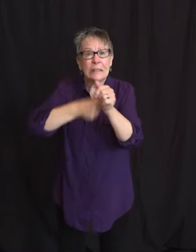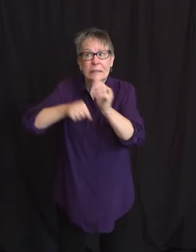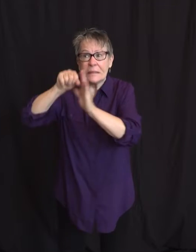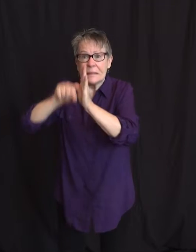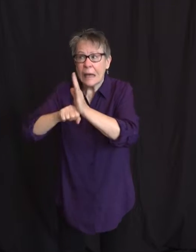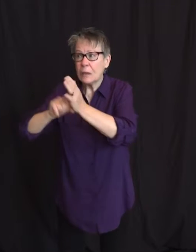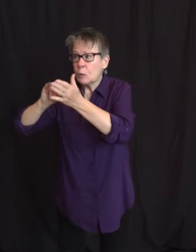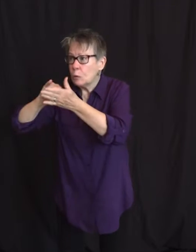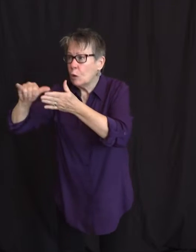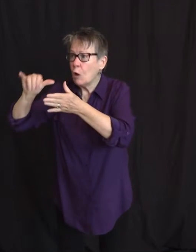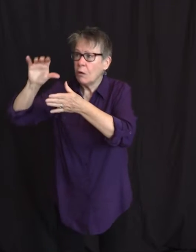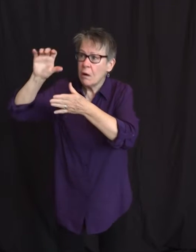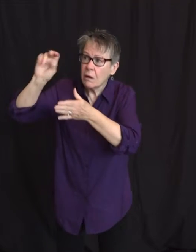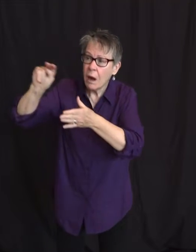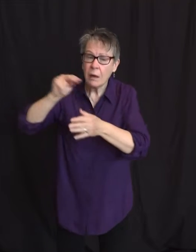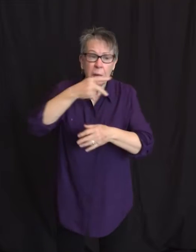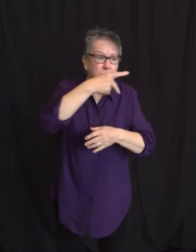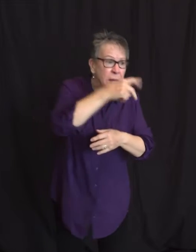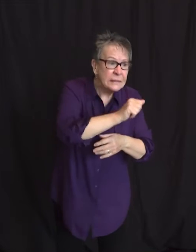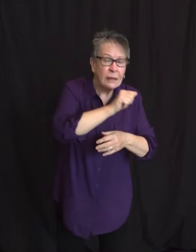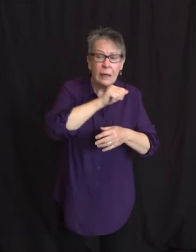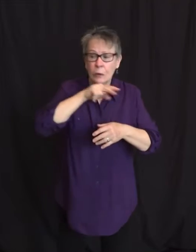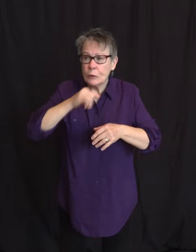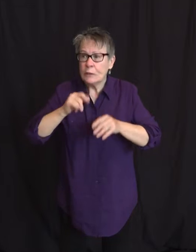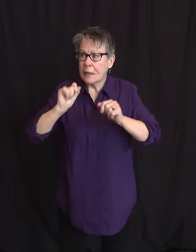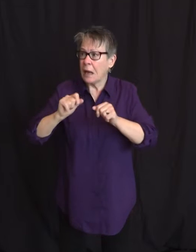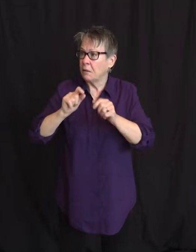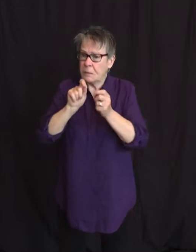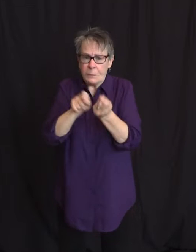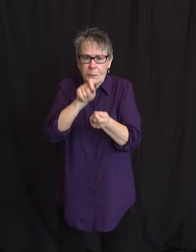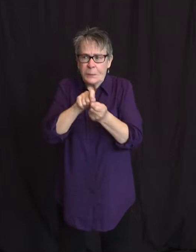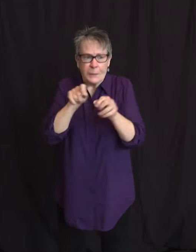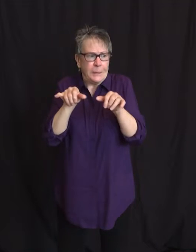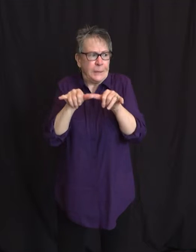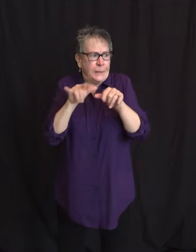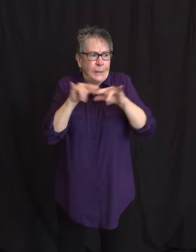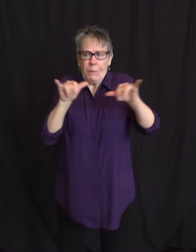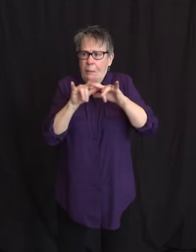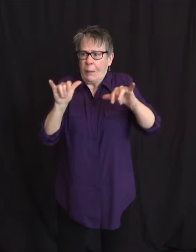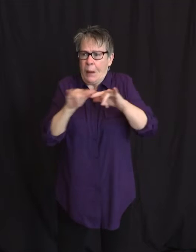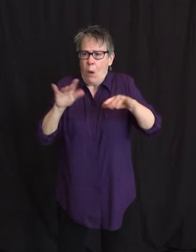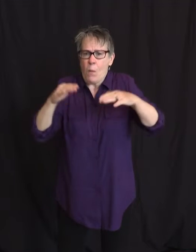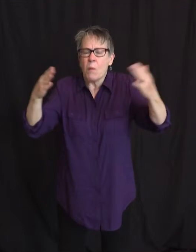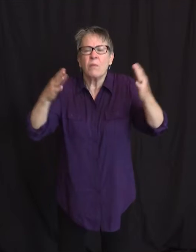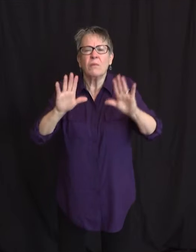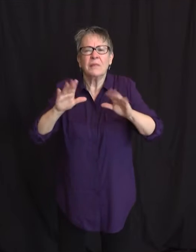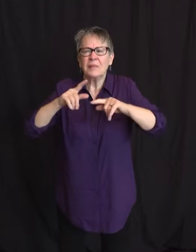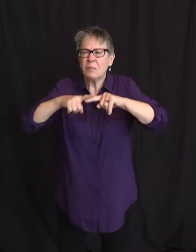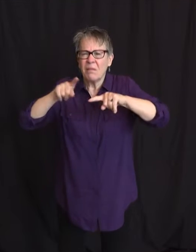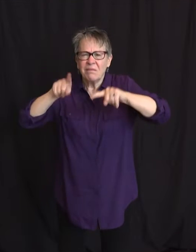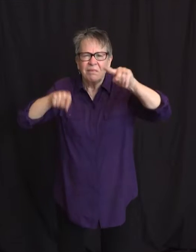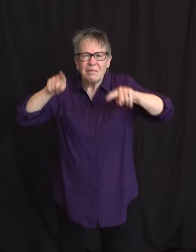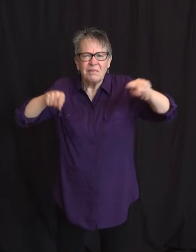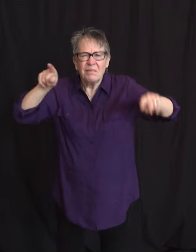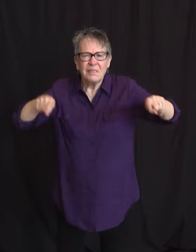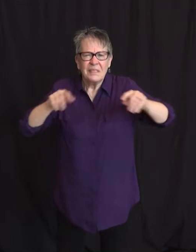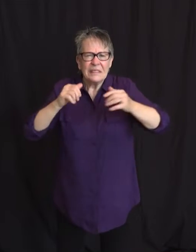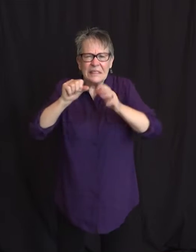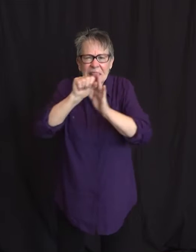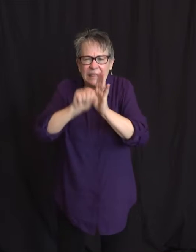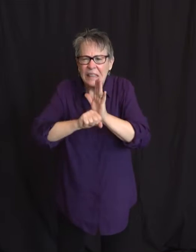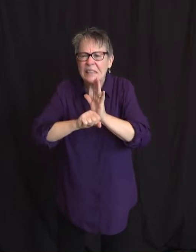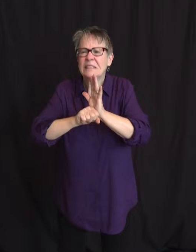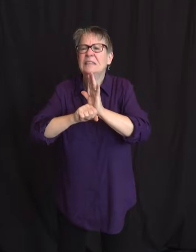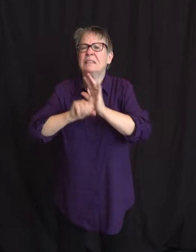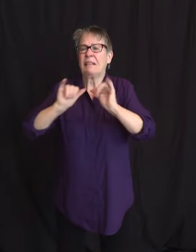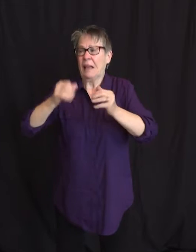and it won't happen as we reopen them, but we will do it in a harmonized way. We will share information and make decisions based on the